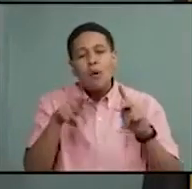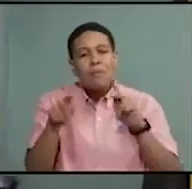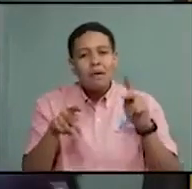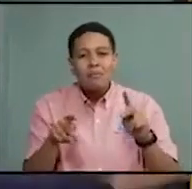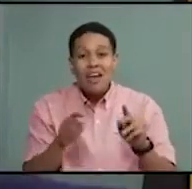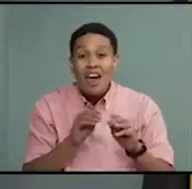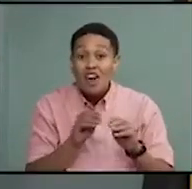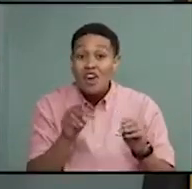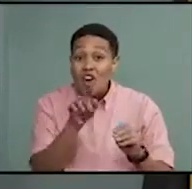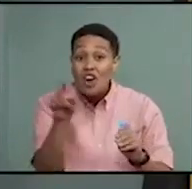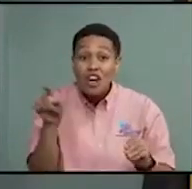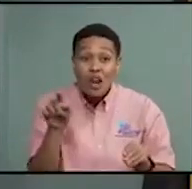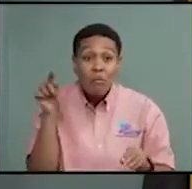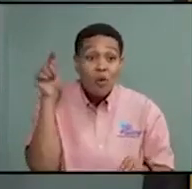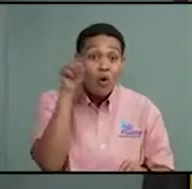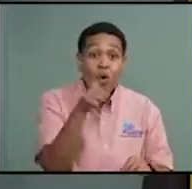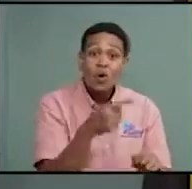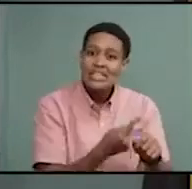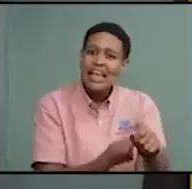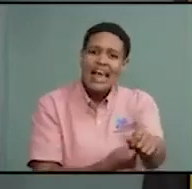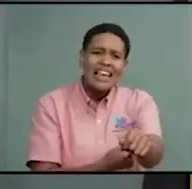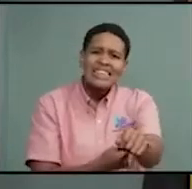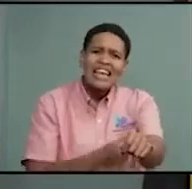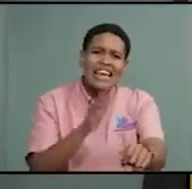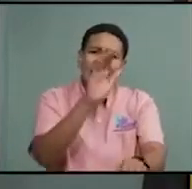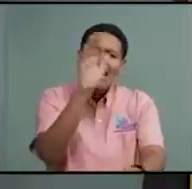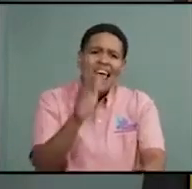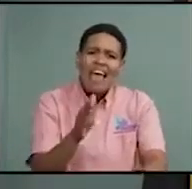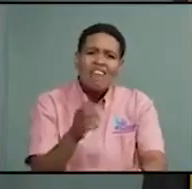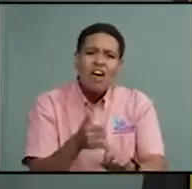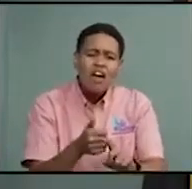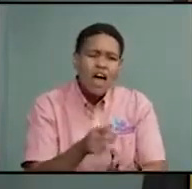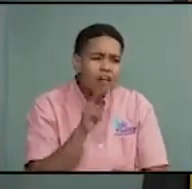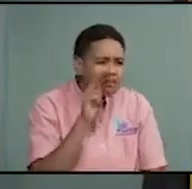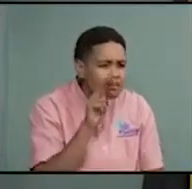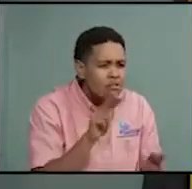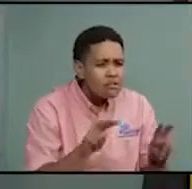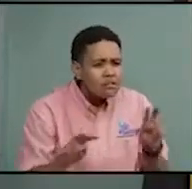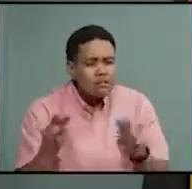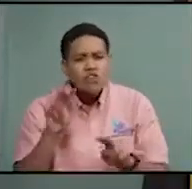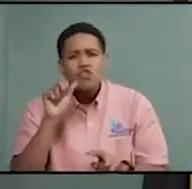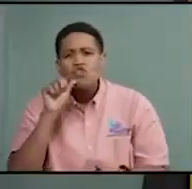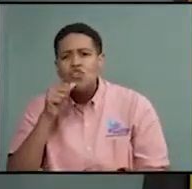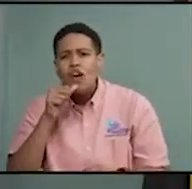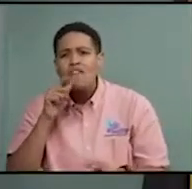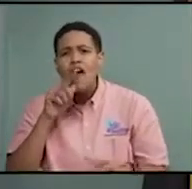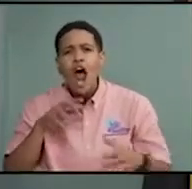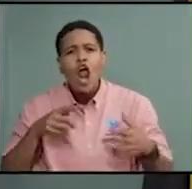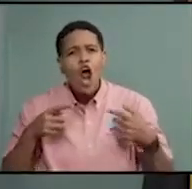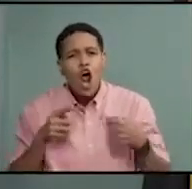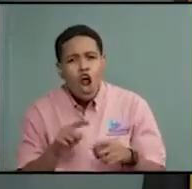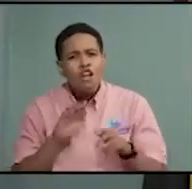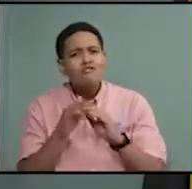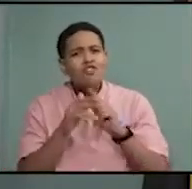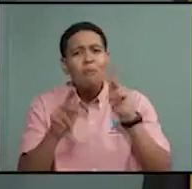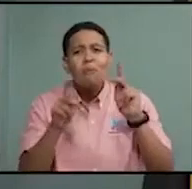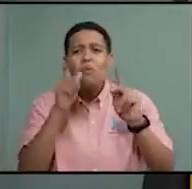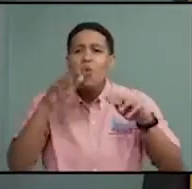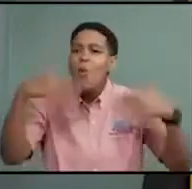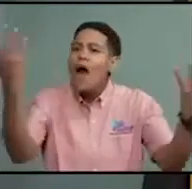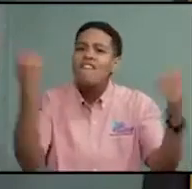And none of them go down to the inner cities and experience the suffering and the hurt of the Jamaicans who don't have a